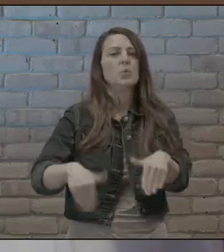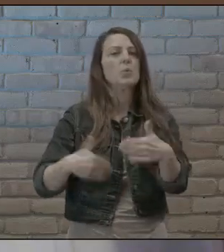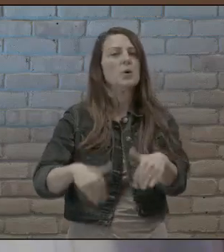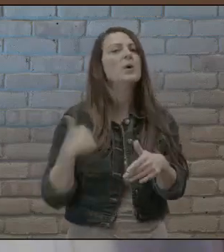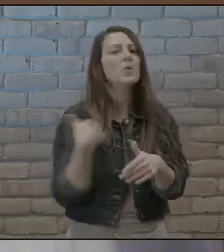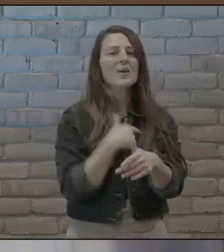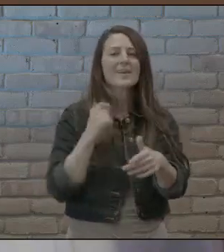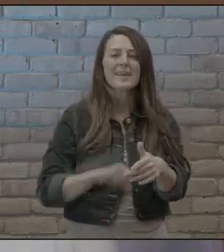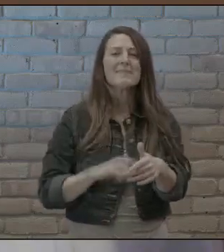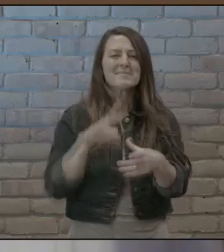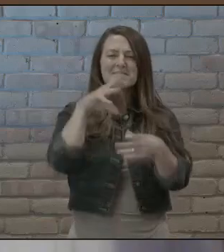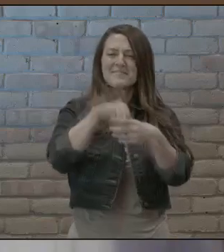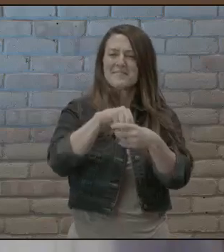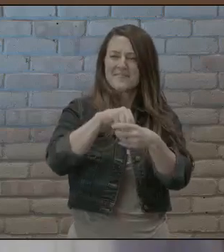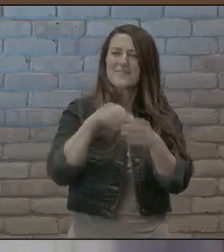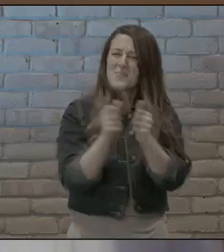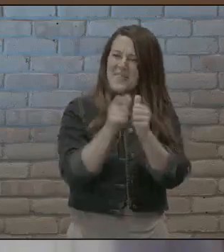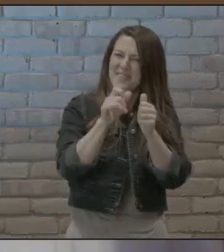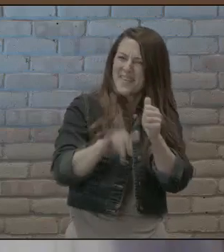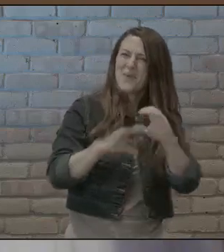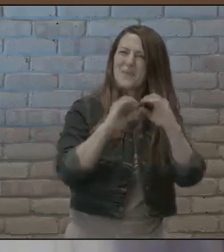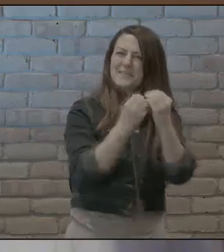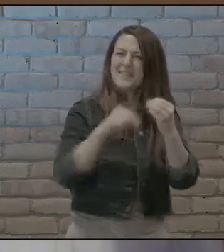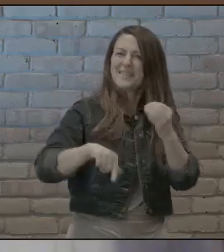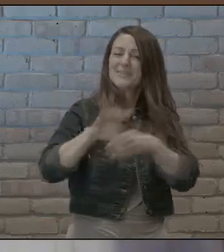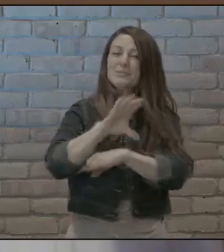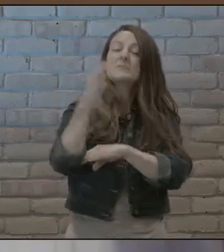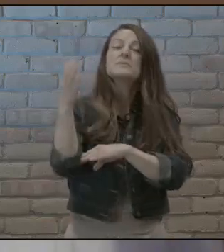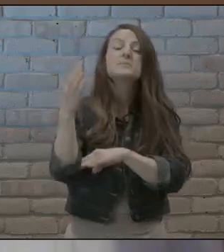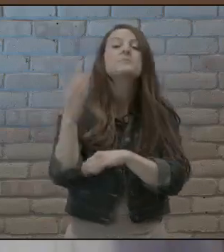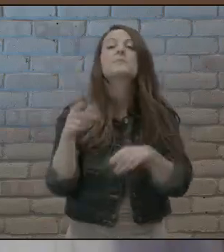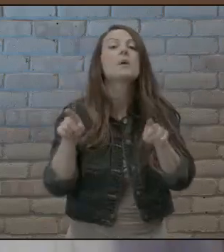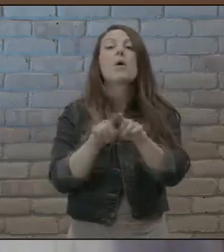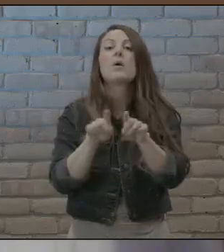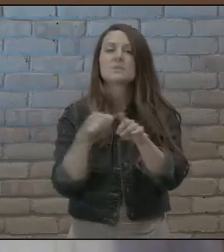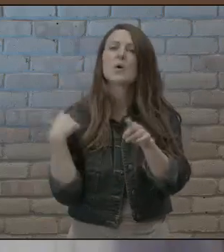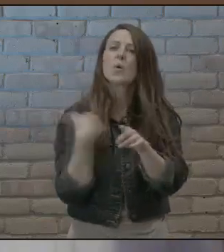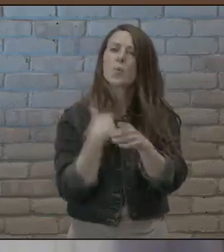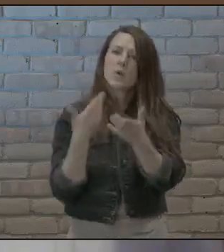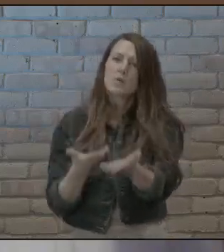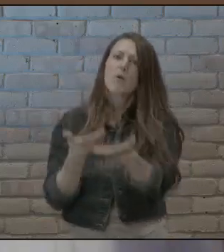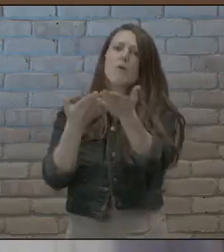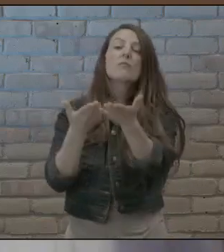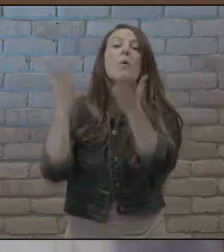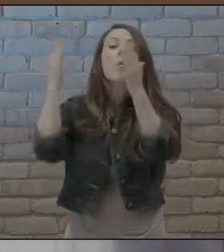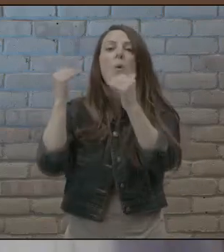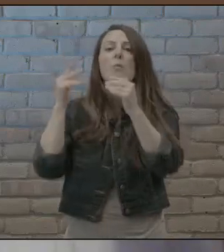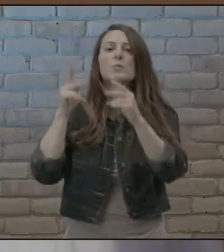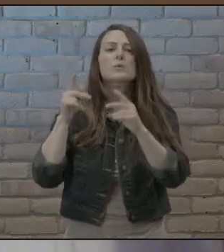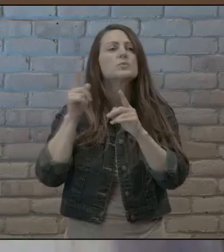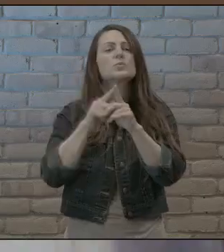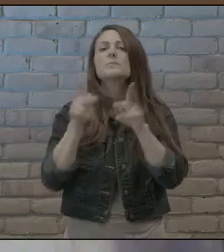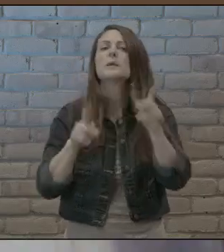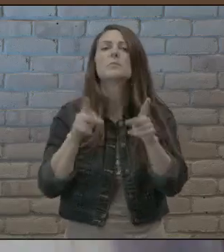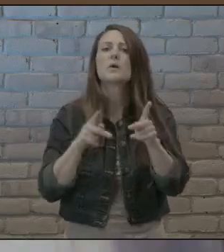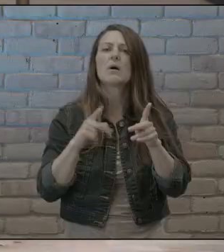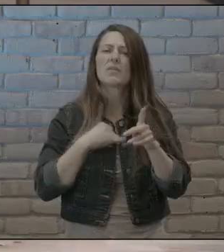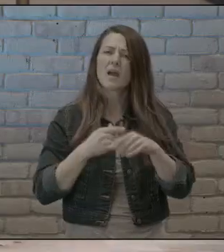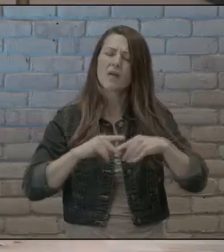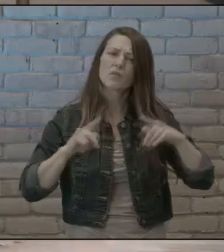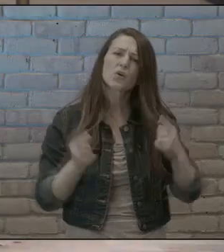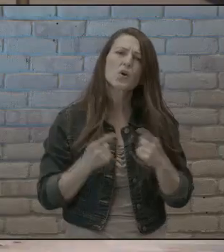Christmas. And again, it's all through our value of compassionate care, bringing hope to the hurting. This is how God uses our